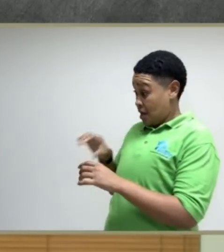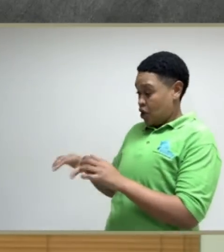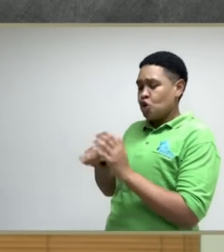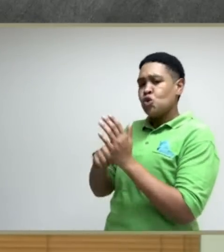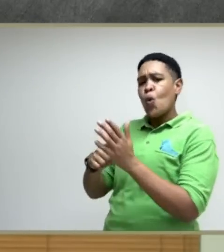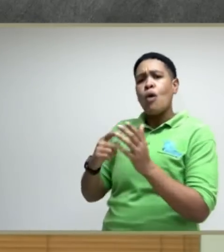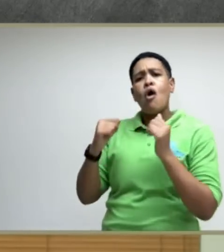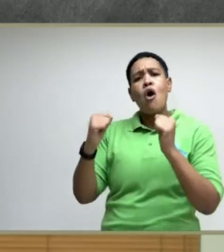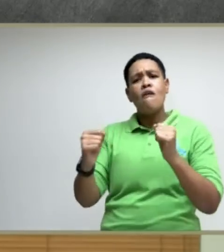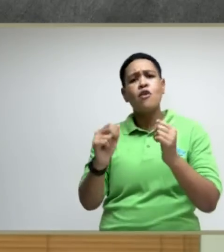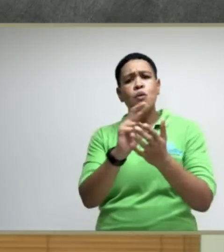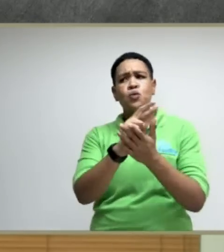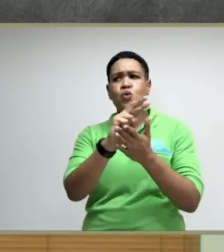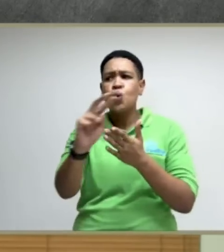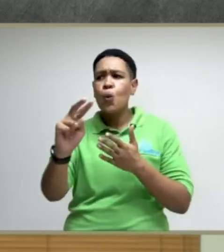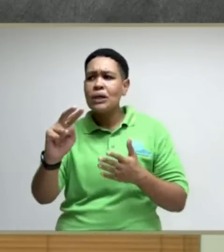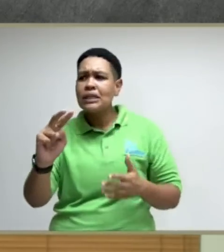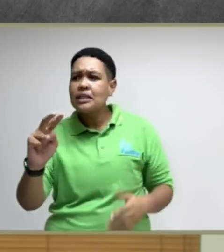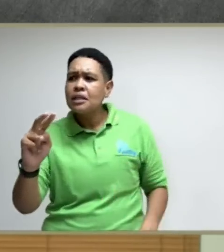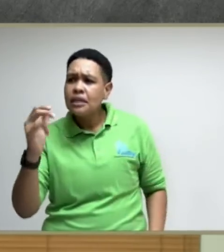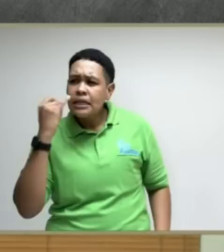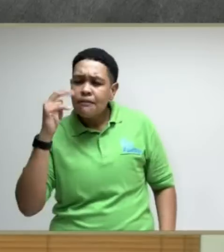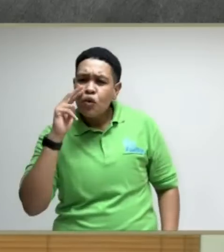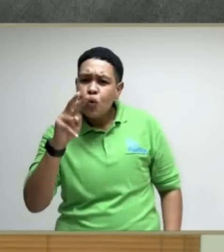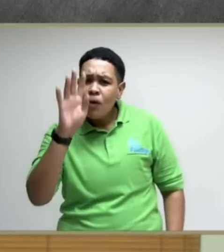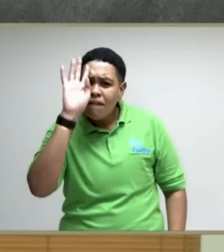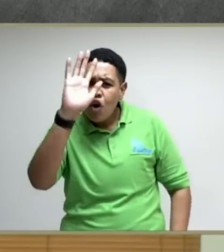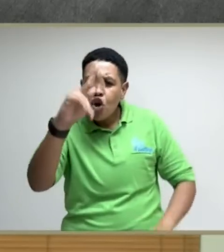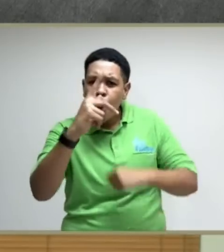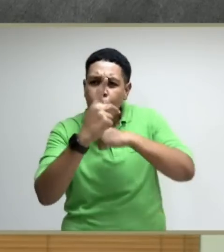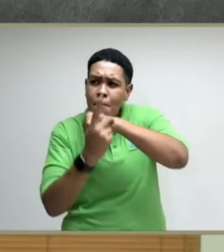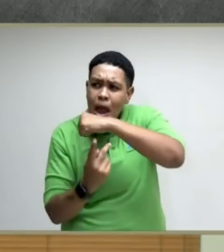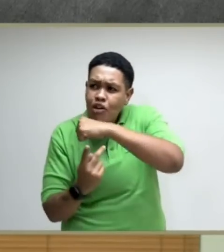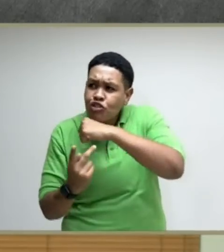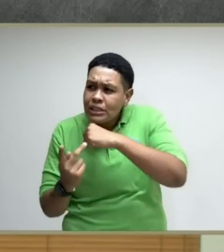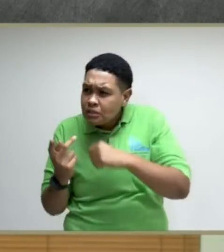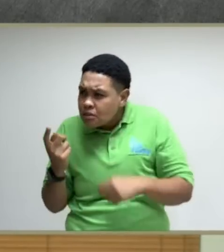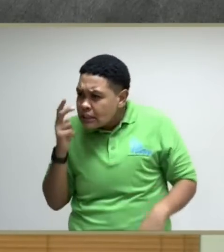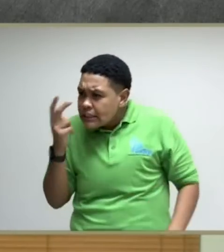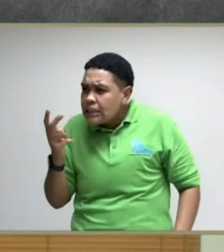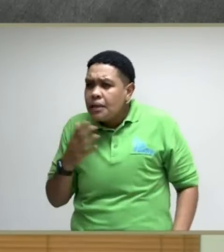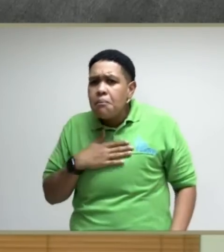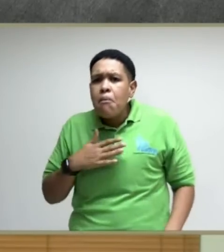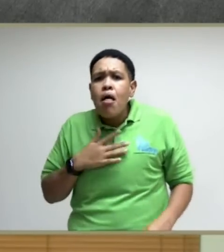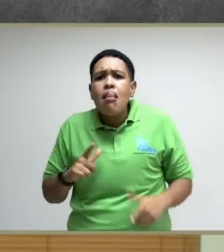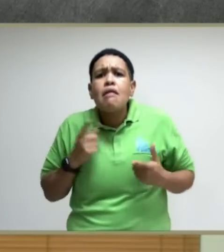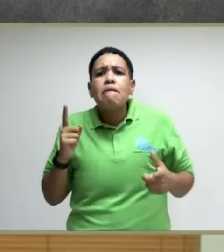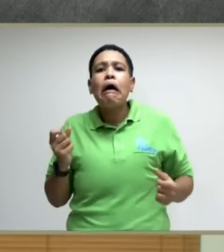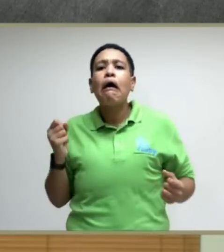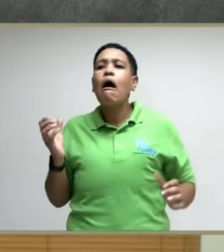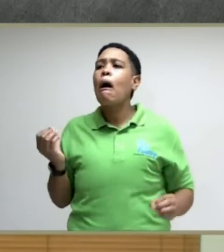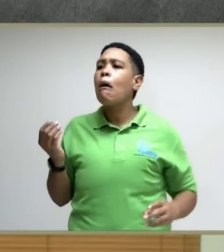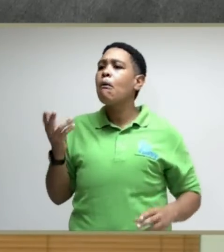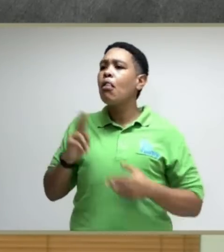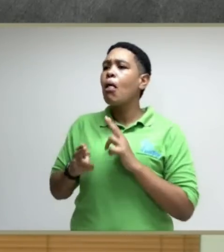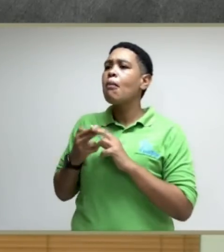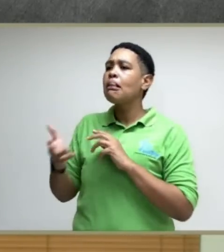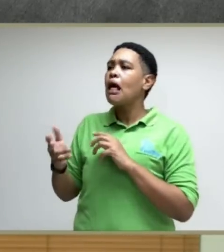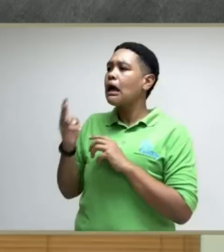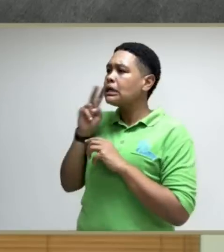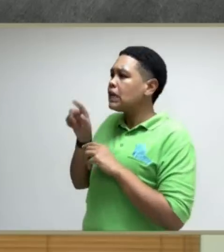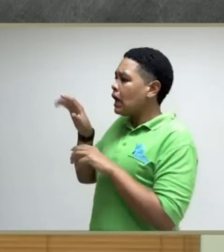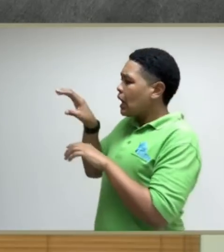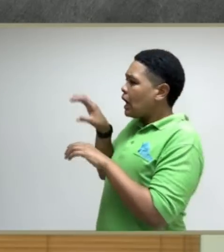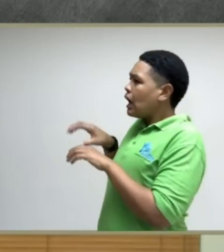weeks. So if you look for your parish, you can see how many cases you are seeing, and you will see that the highest number